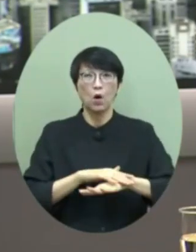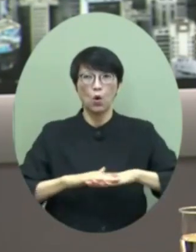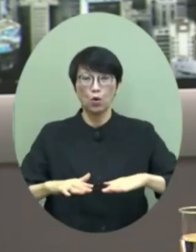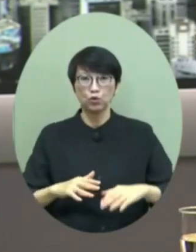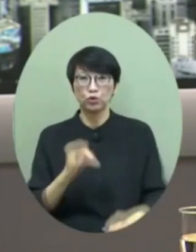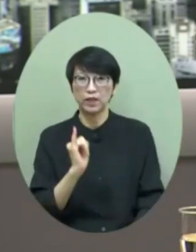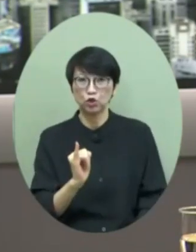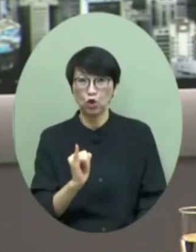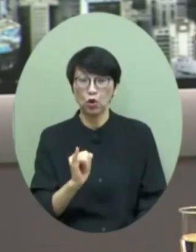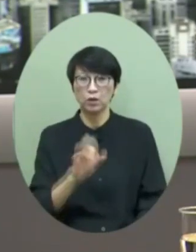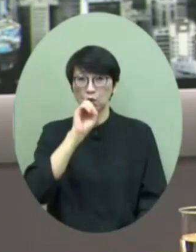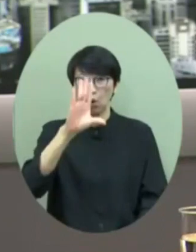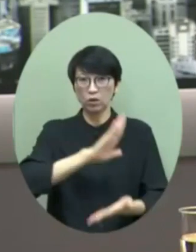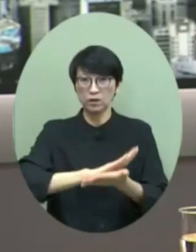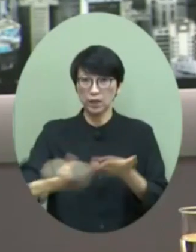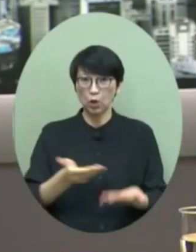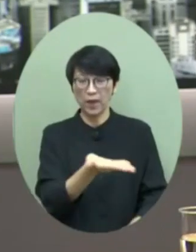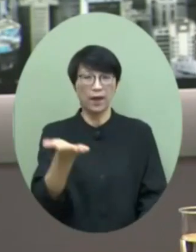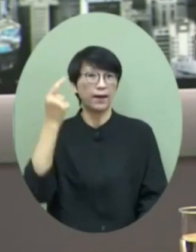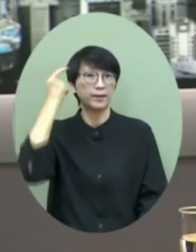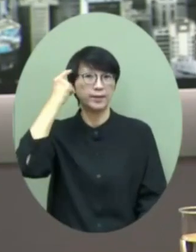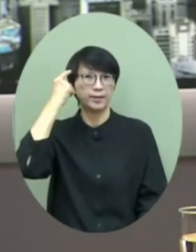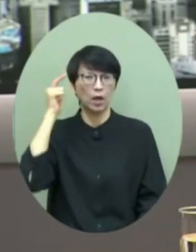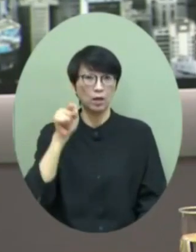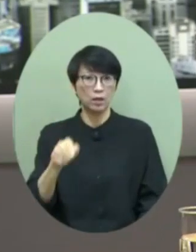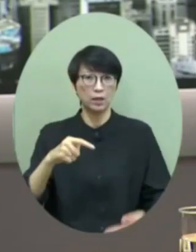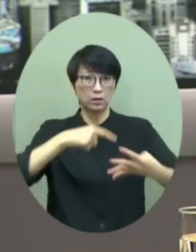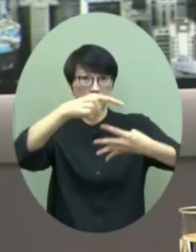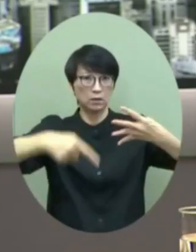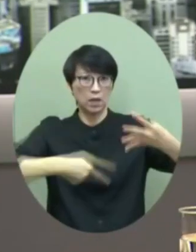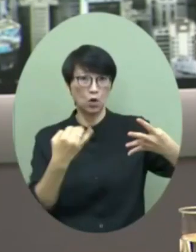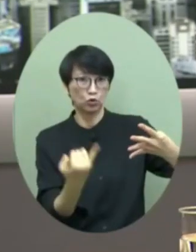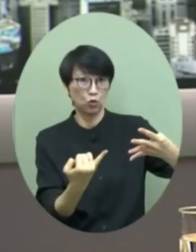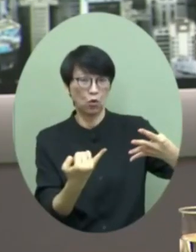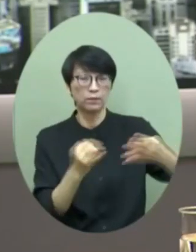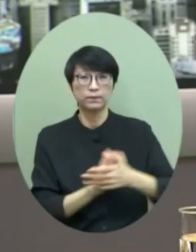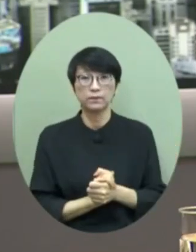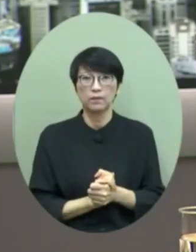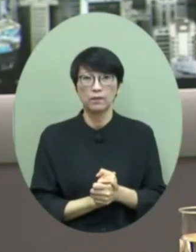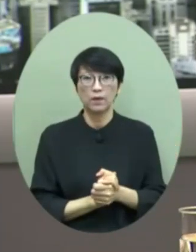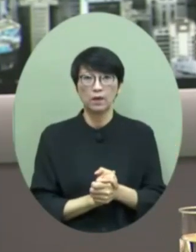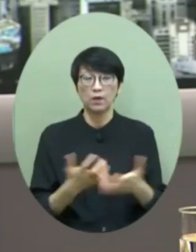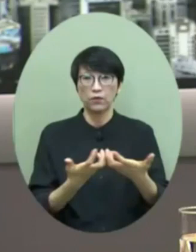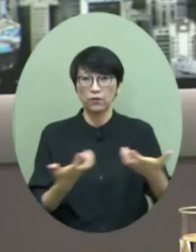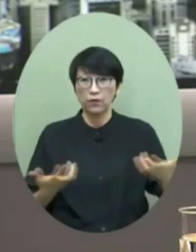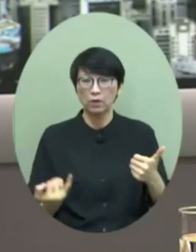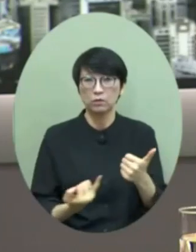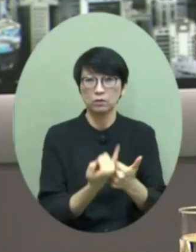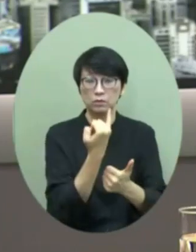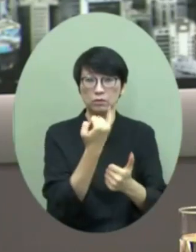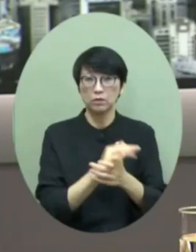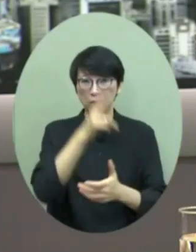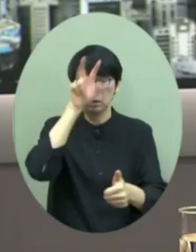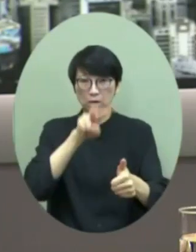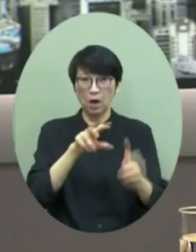the 4 types of crimes that endanger national safety, I must stress that for these 4 types of crimes, that